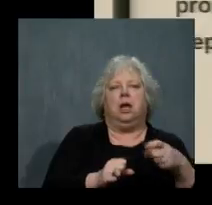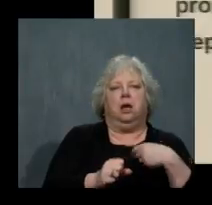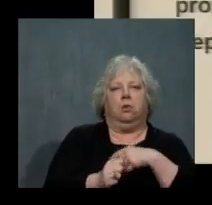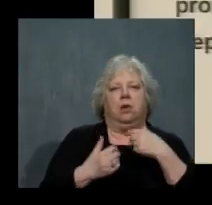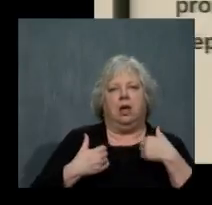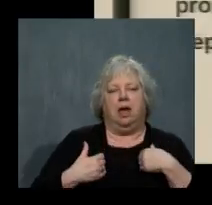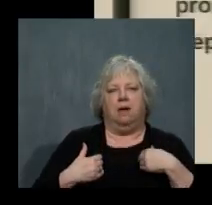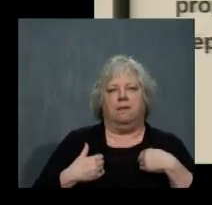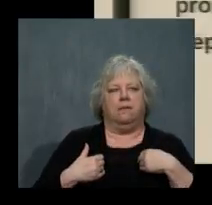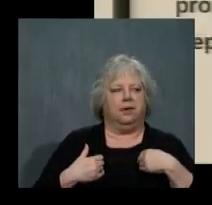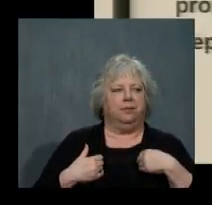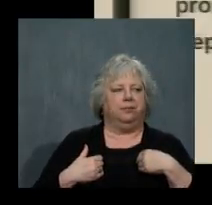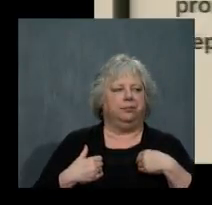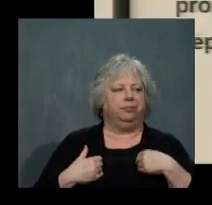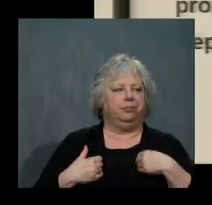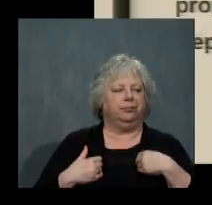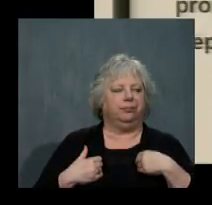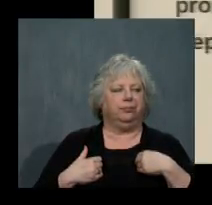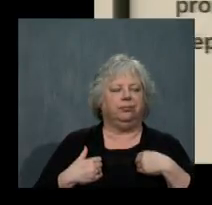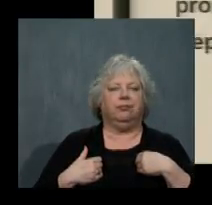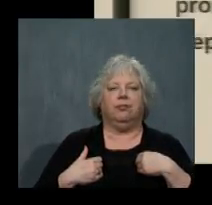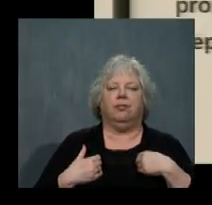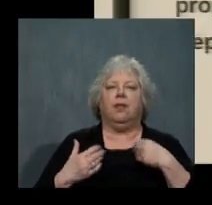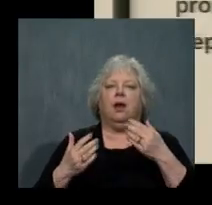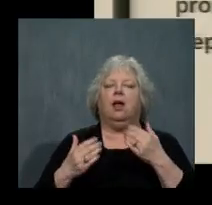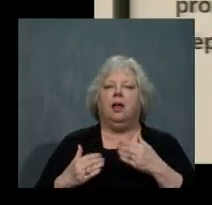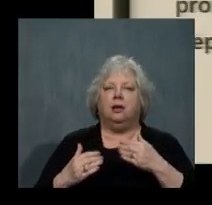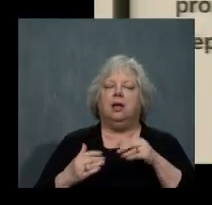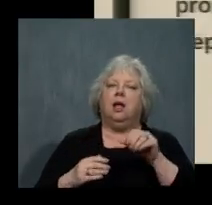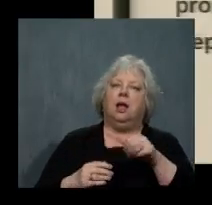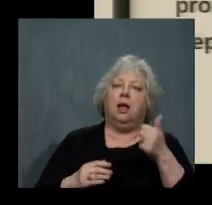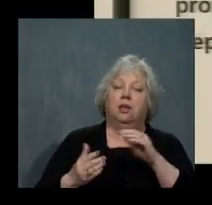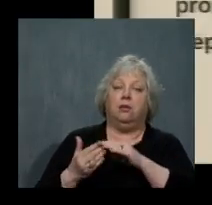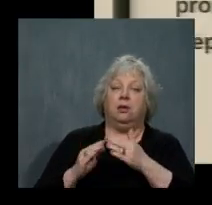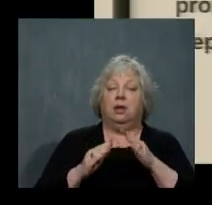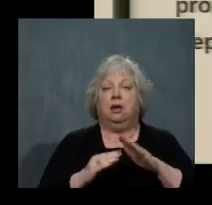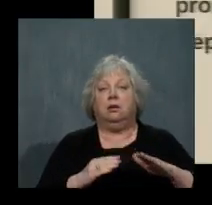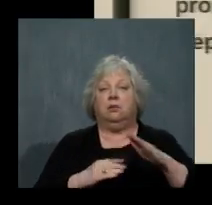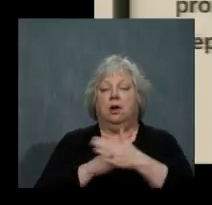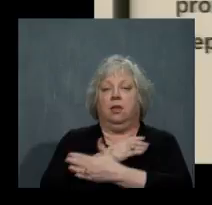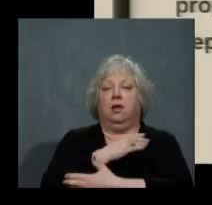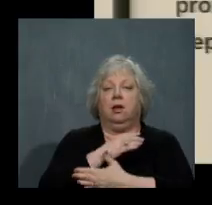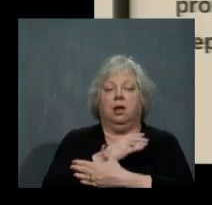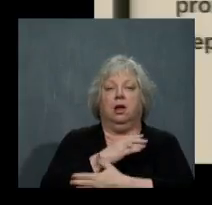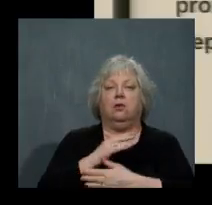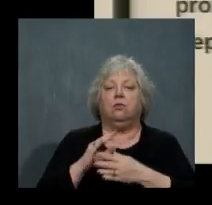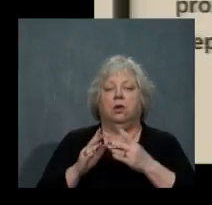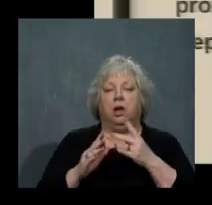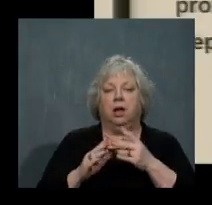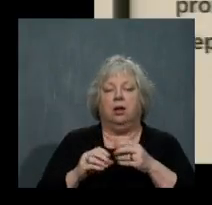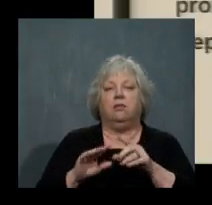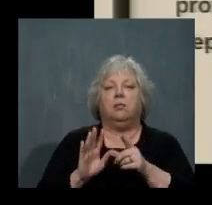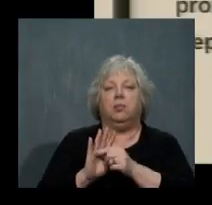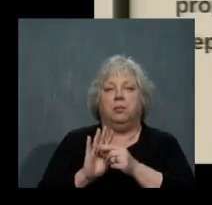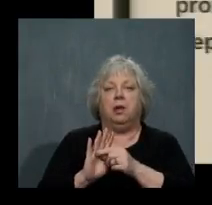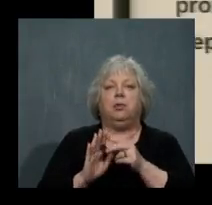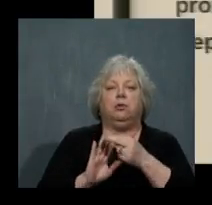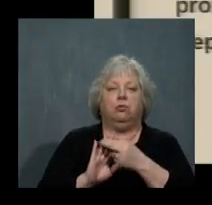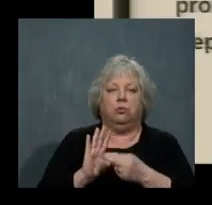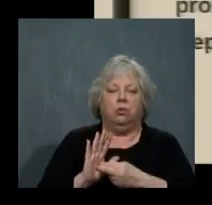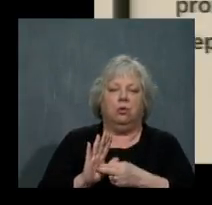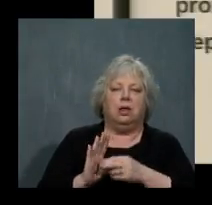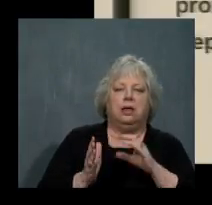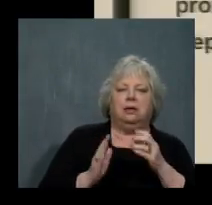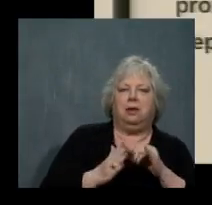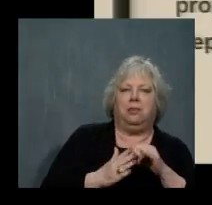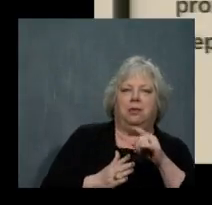actually something that other cities around the country have promulgated rules for, and looks like y'all are not going to